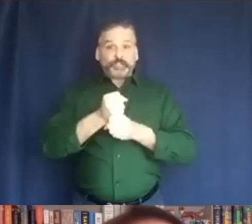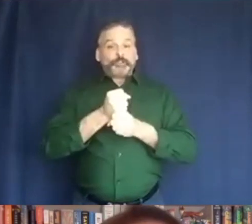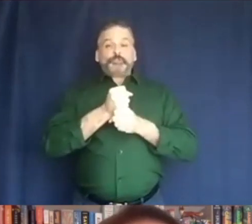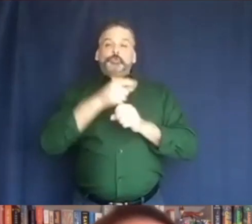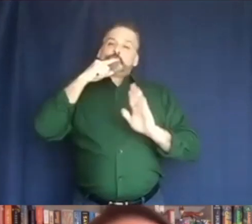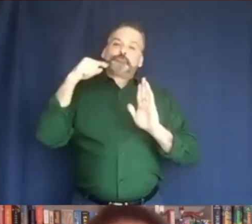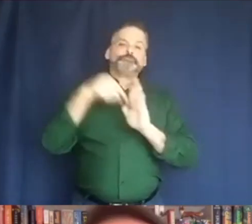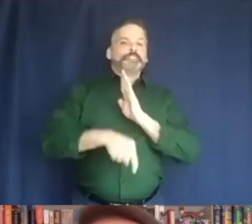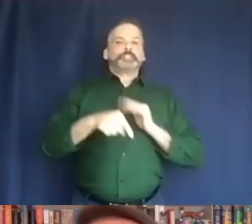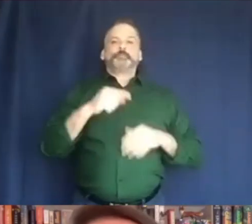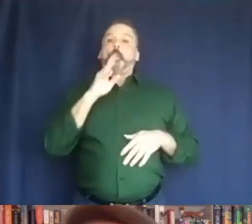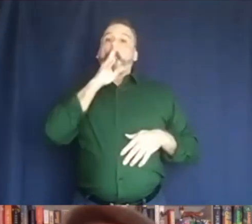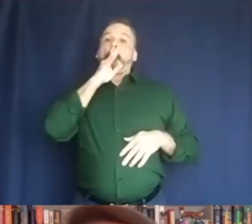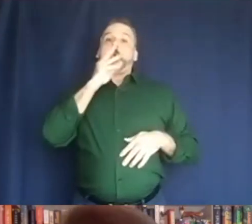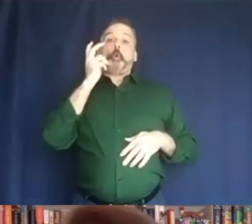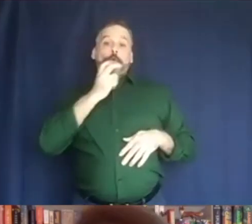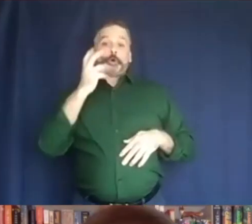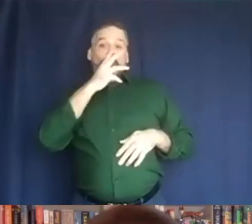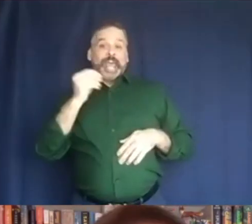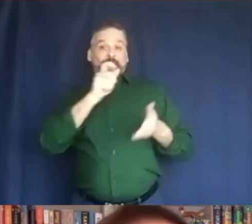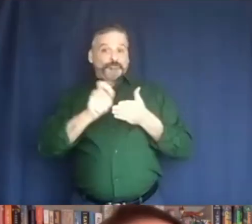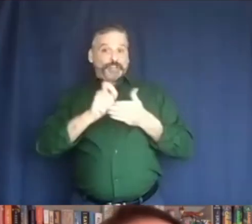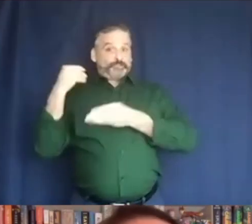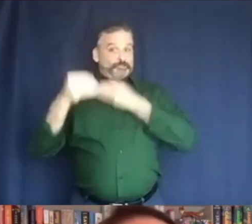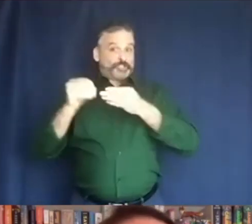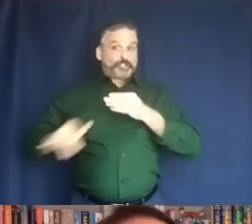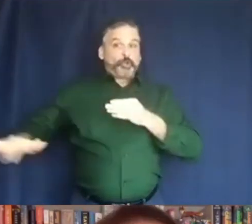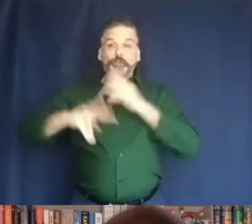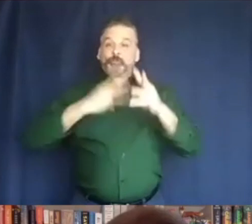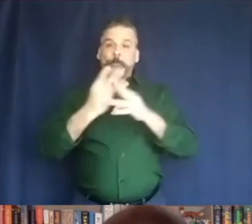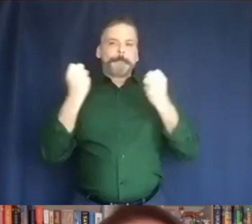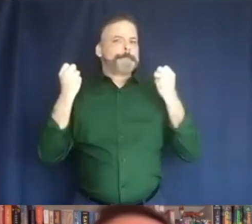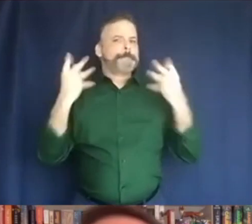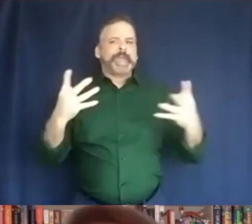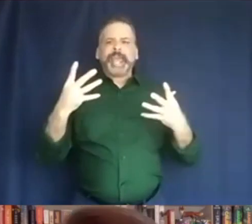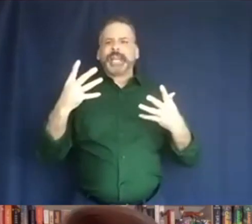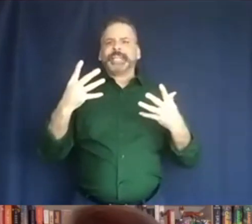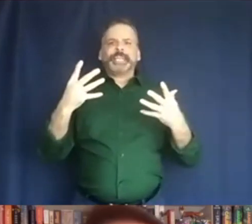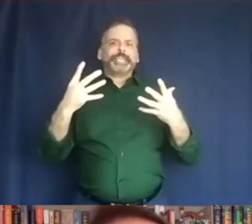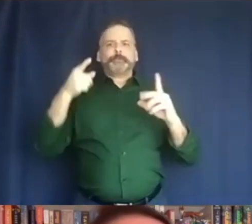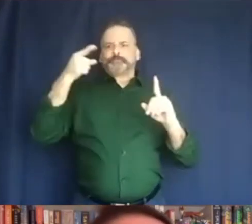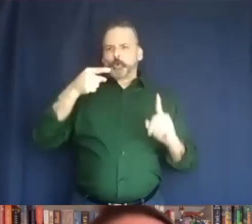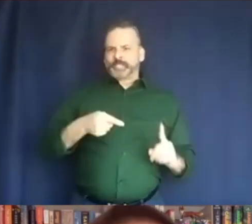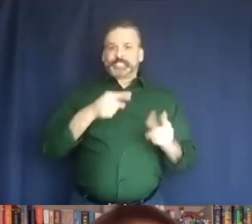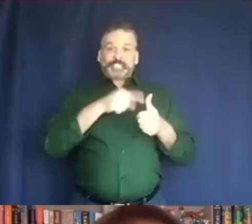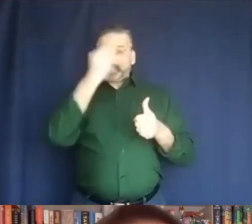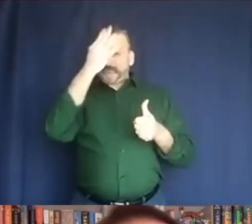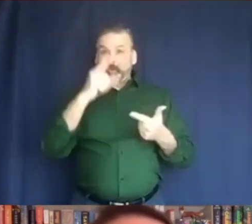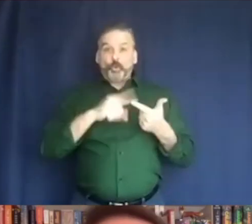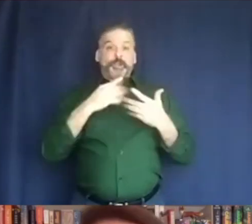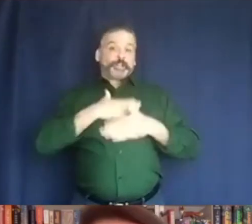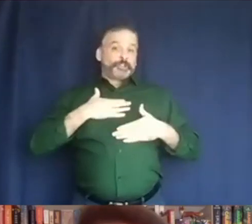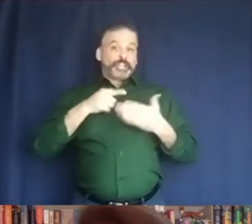written traditions around the world. They have lots of purposes: to inform, to entertain, to explore morality,